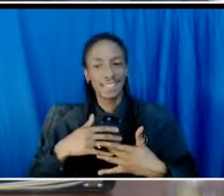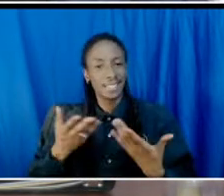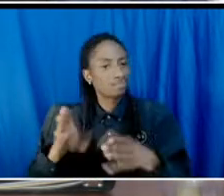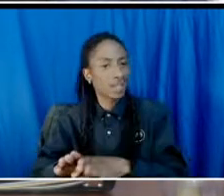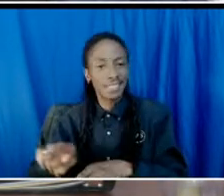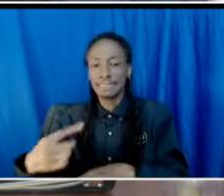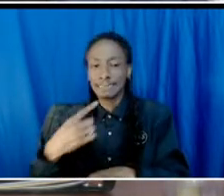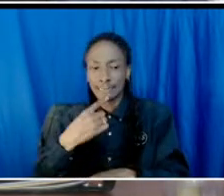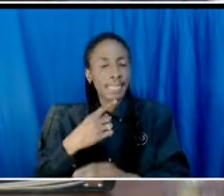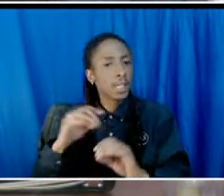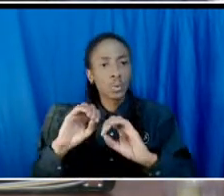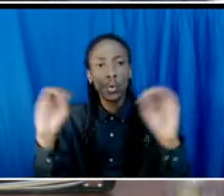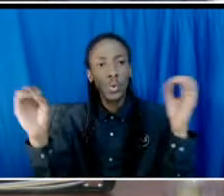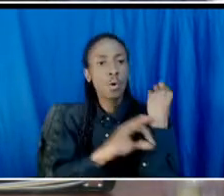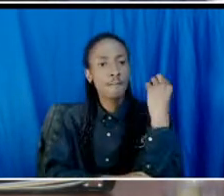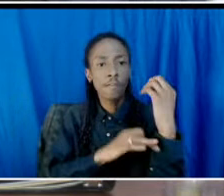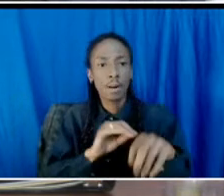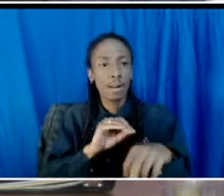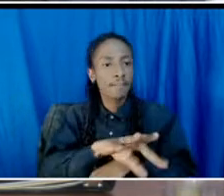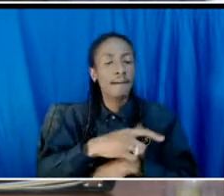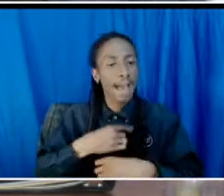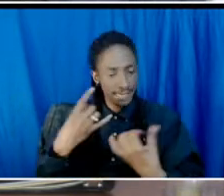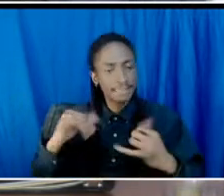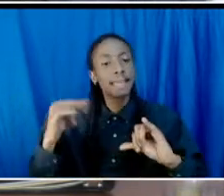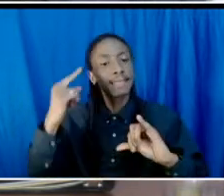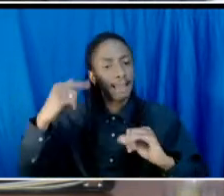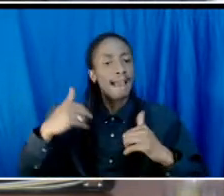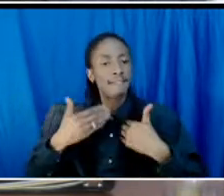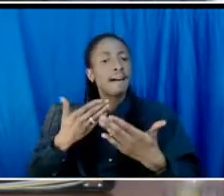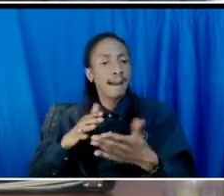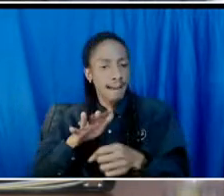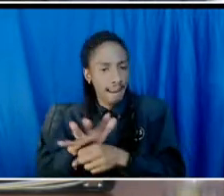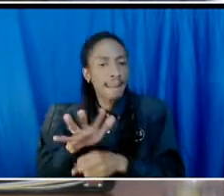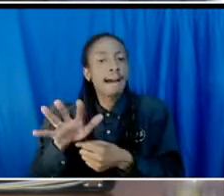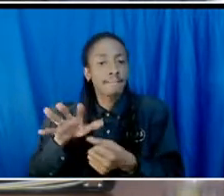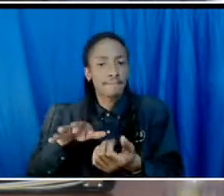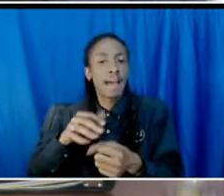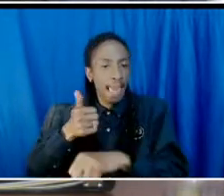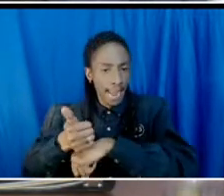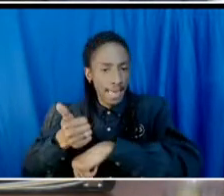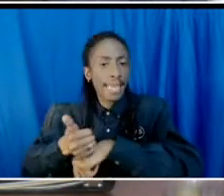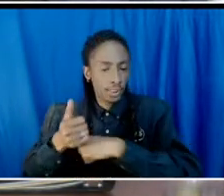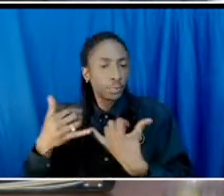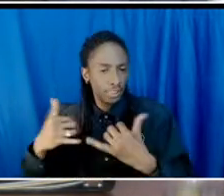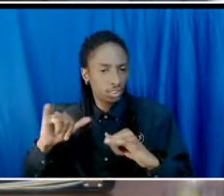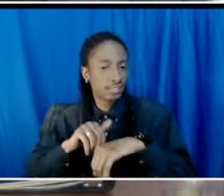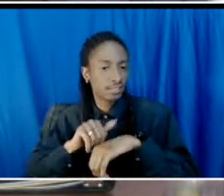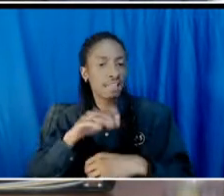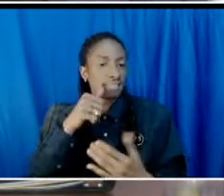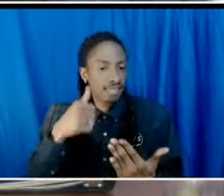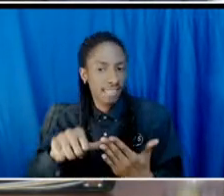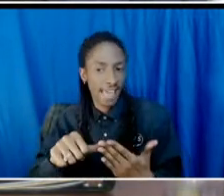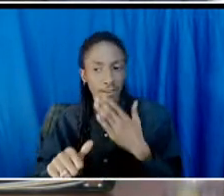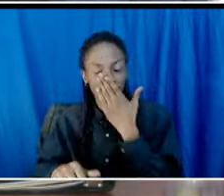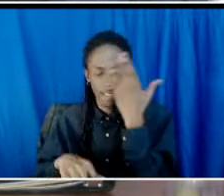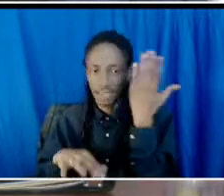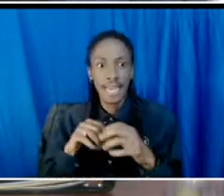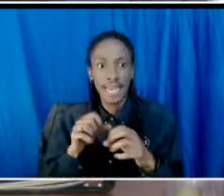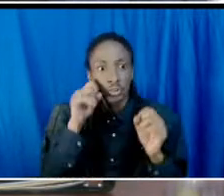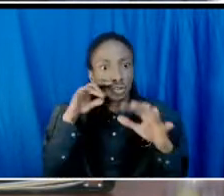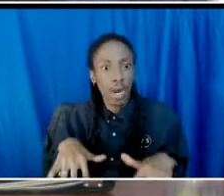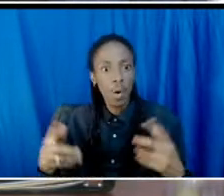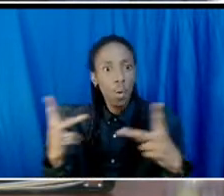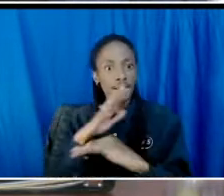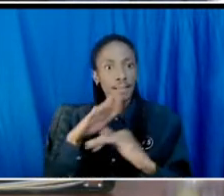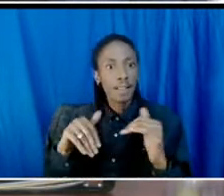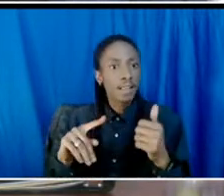interference. I still think there are enough allegations out there that we should go ahead and send this letter, which shocked me even more than the initial one, because you would think after a couple of days